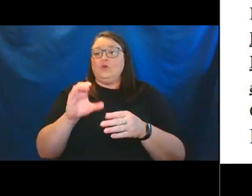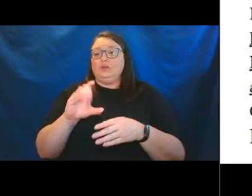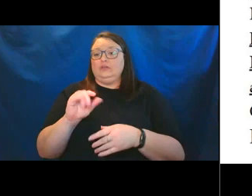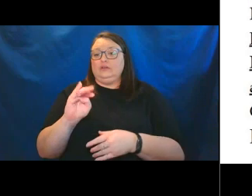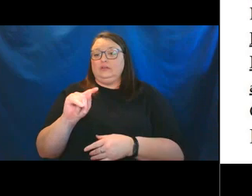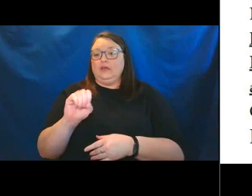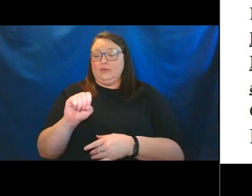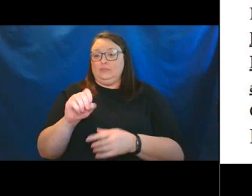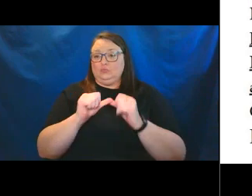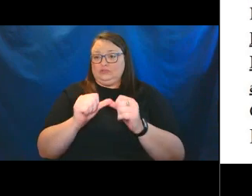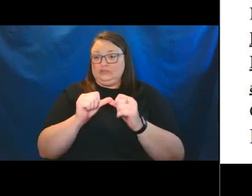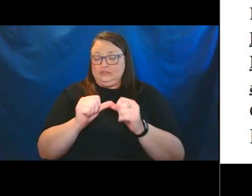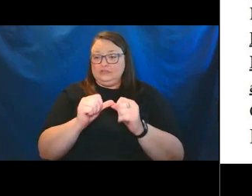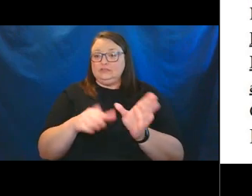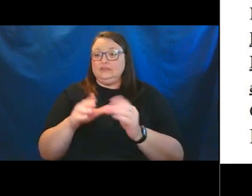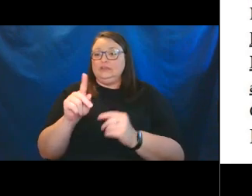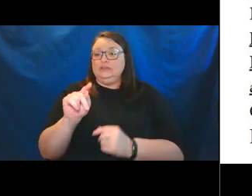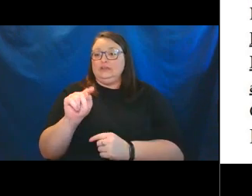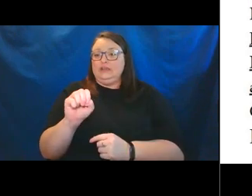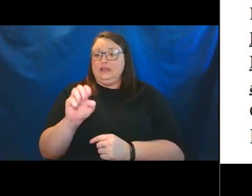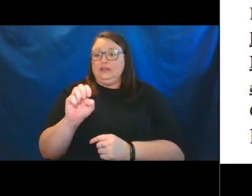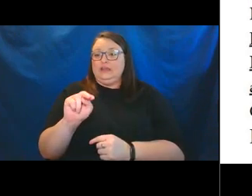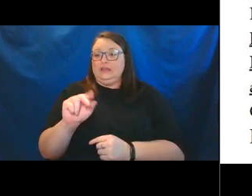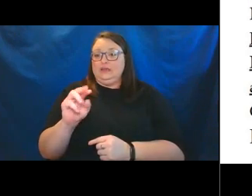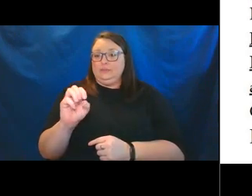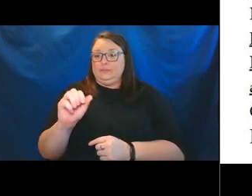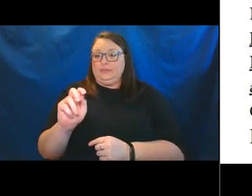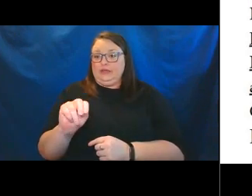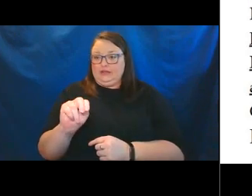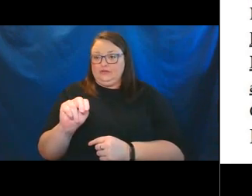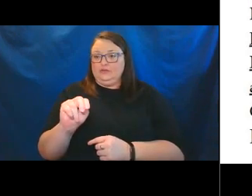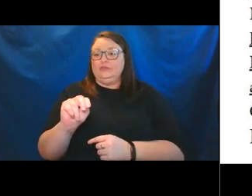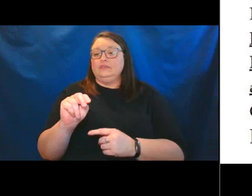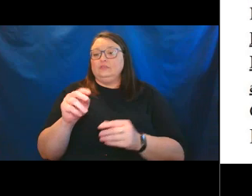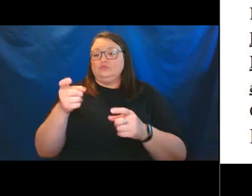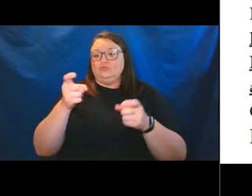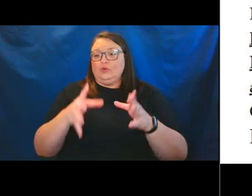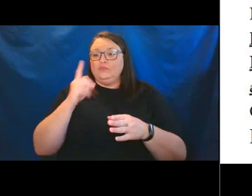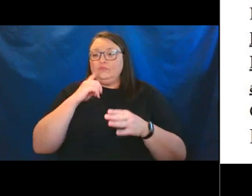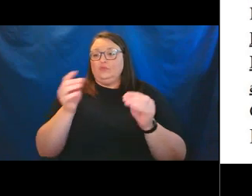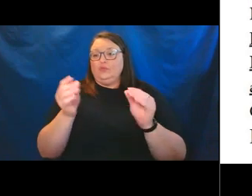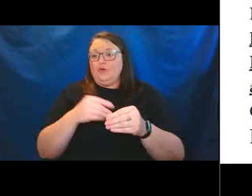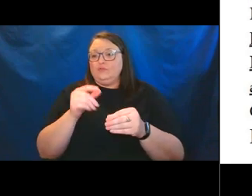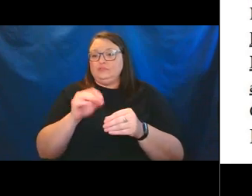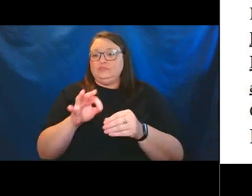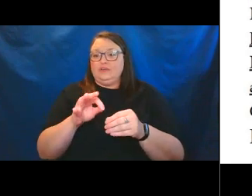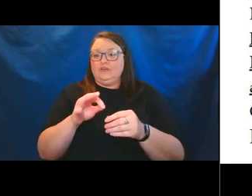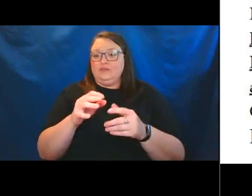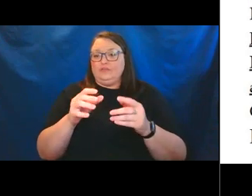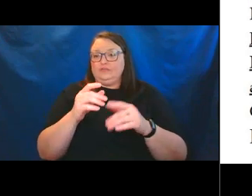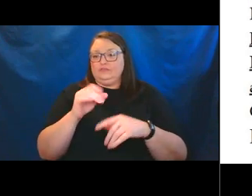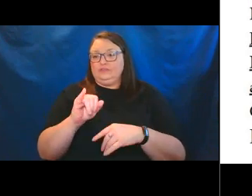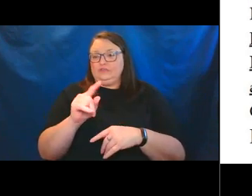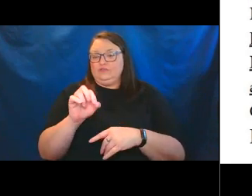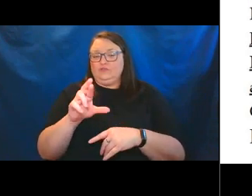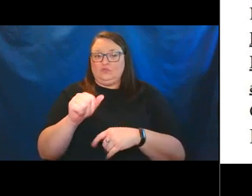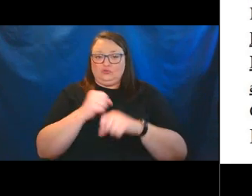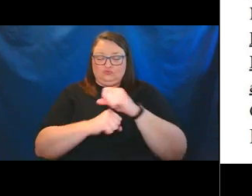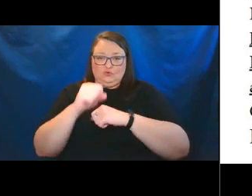Director of the Office of Green Infrastructure. We also have several staff members internally supporting